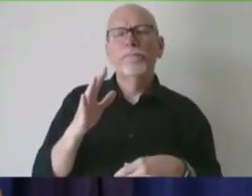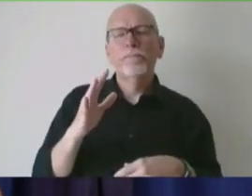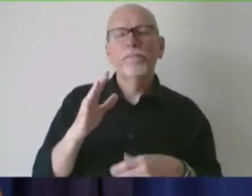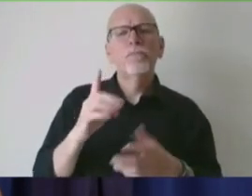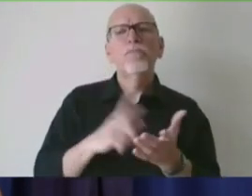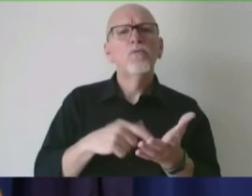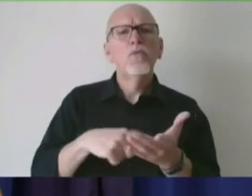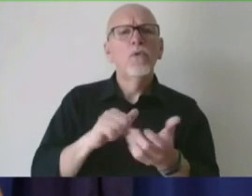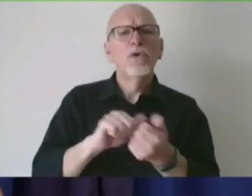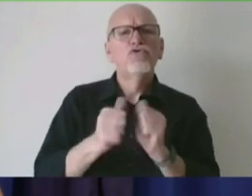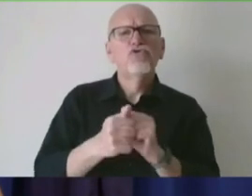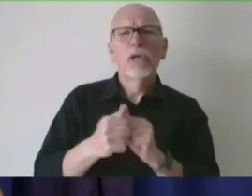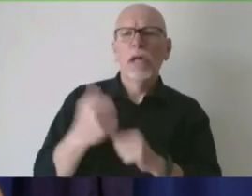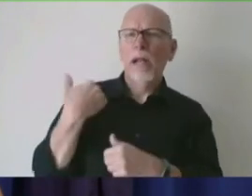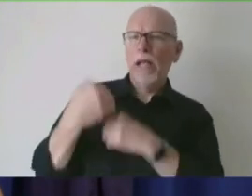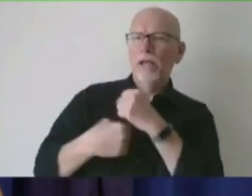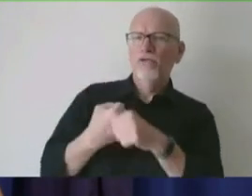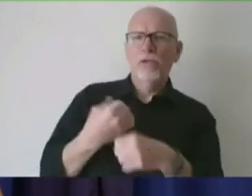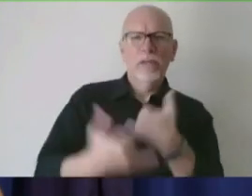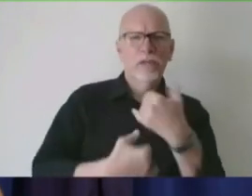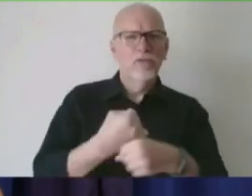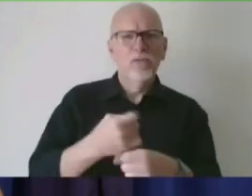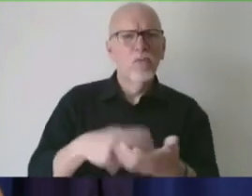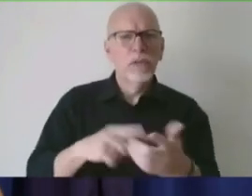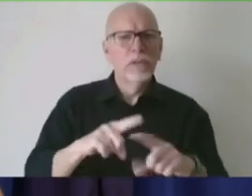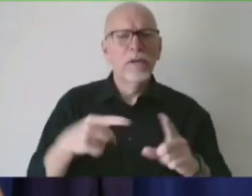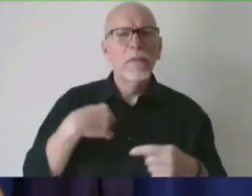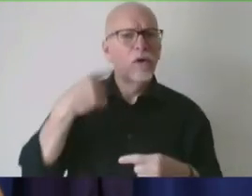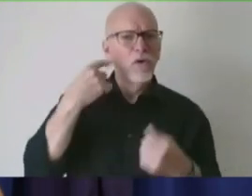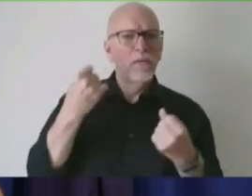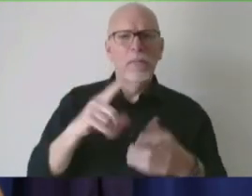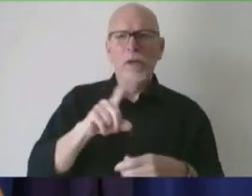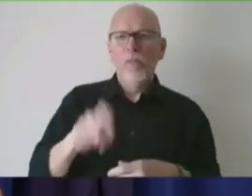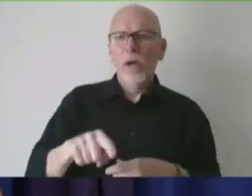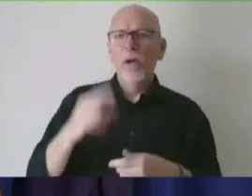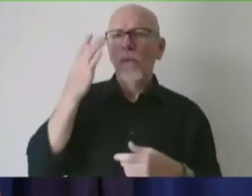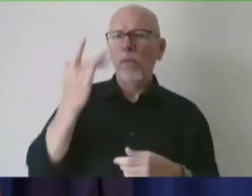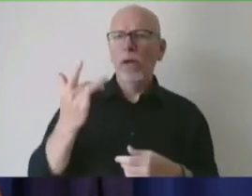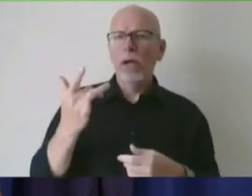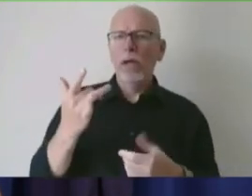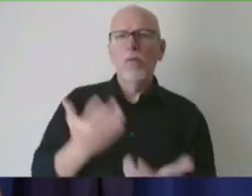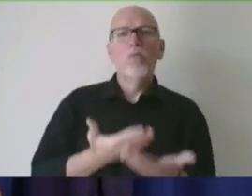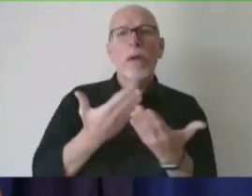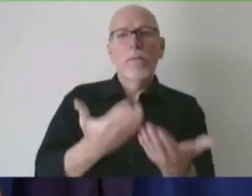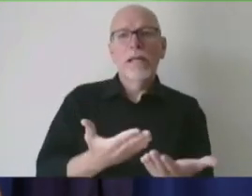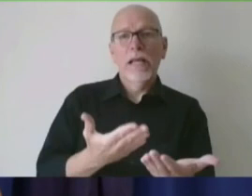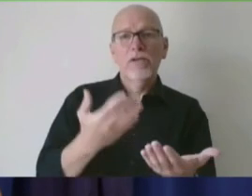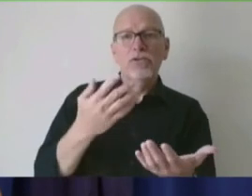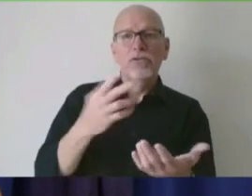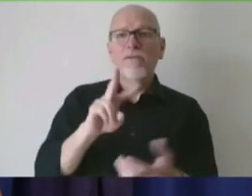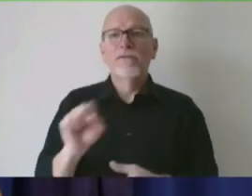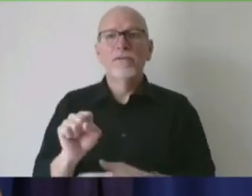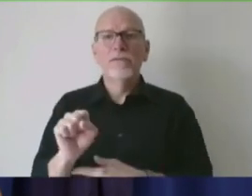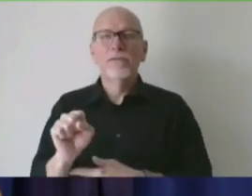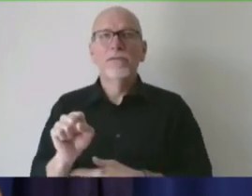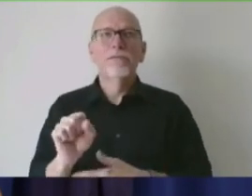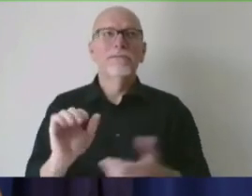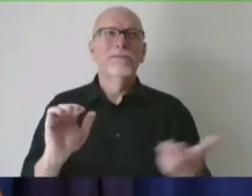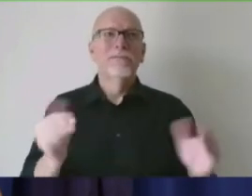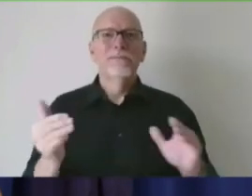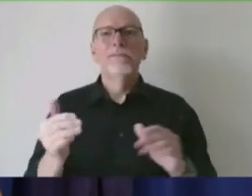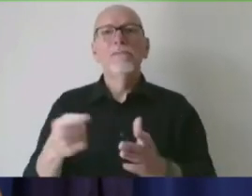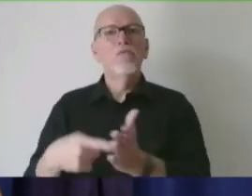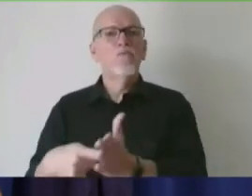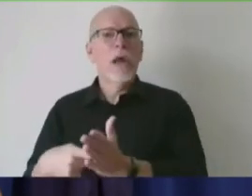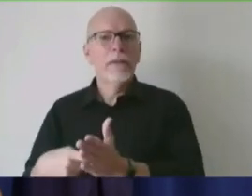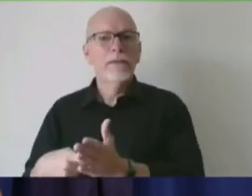has changed between last year and this year? Because I heard a lot of questions about why recommendations versus